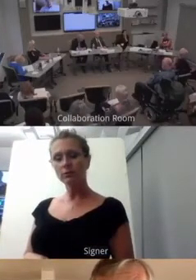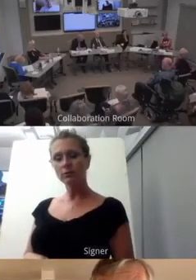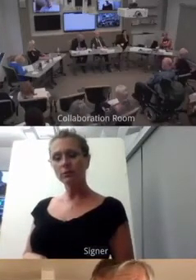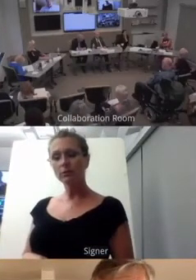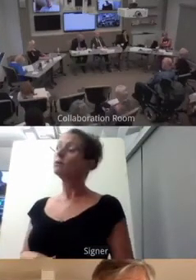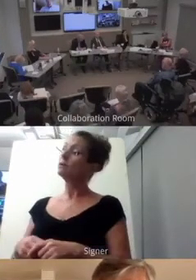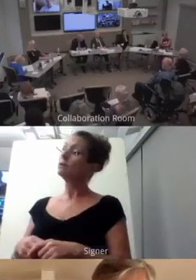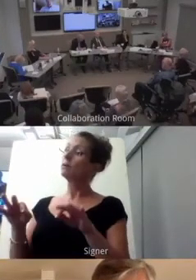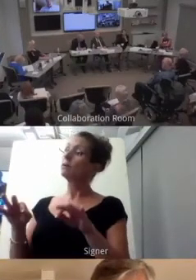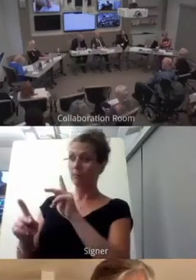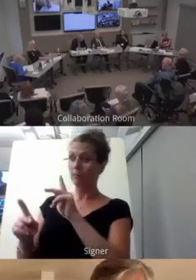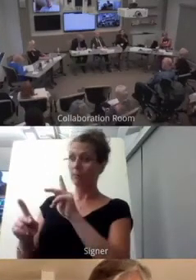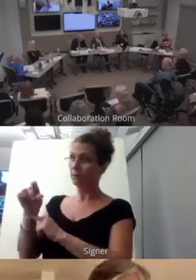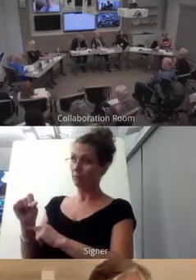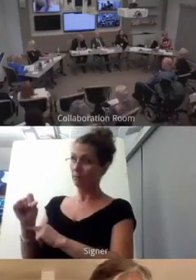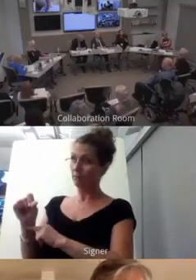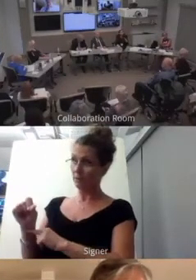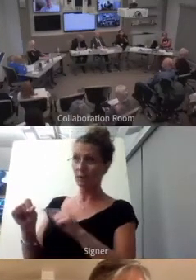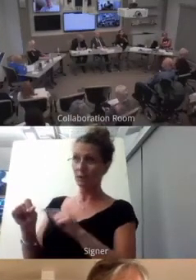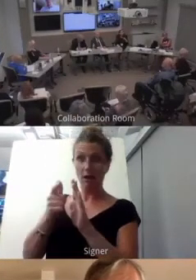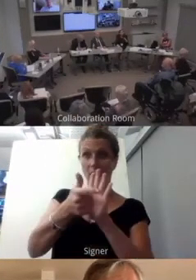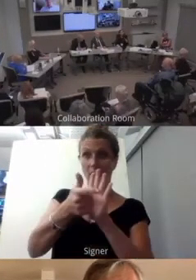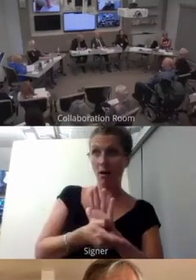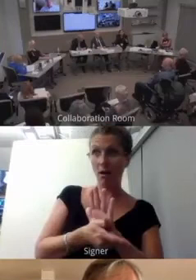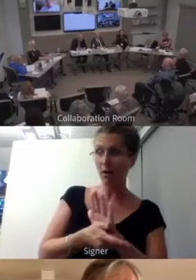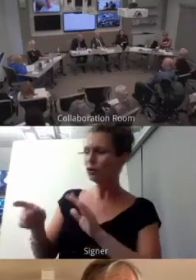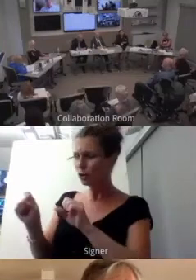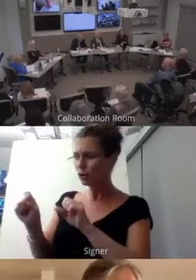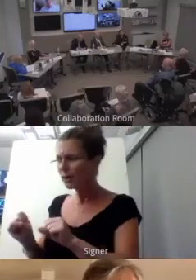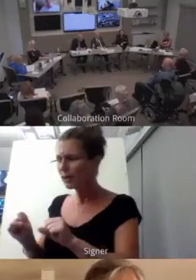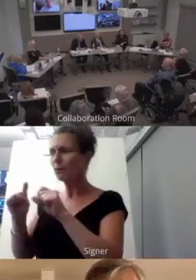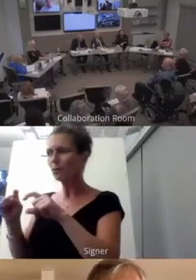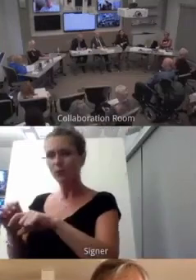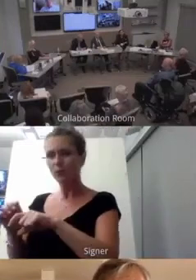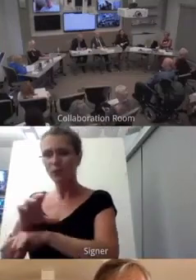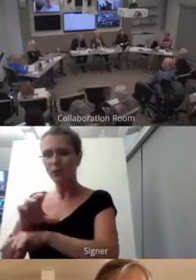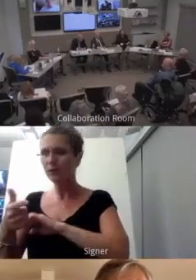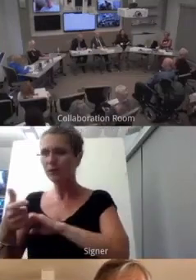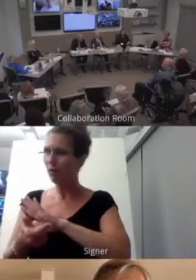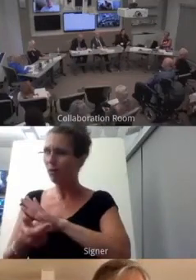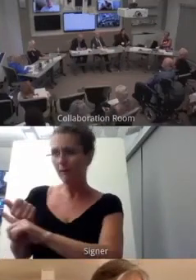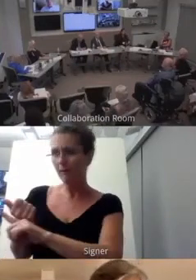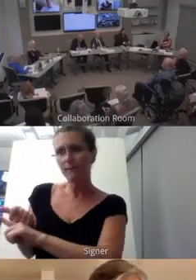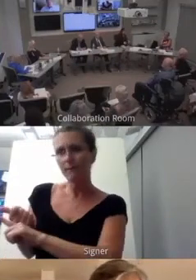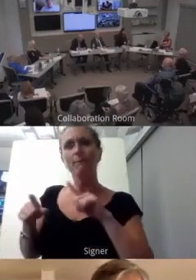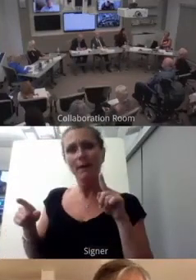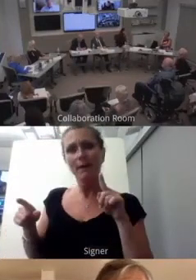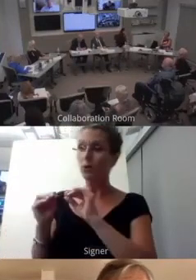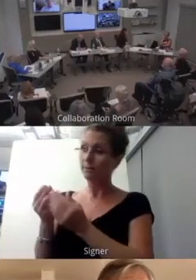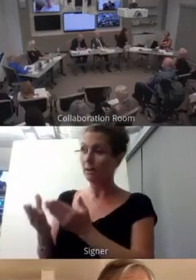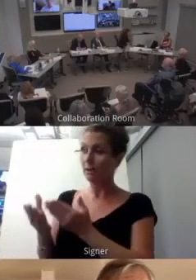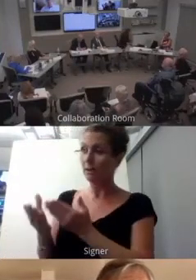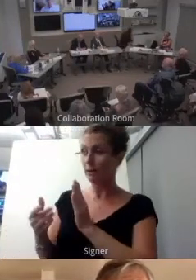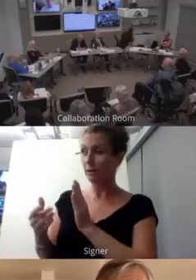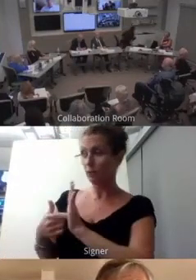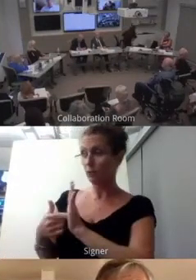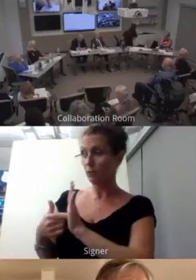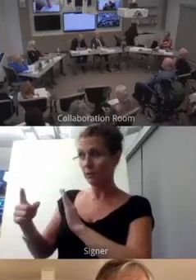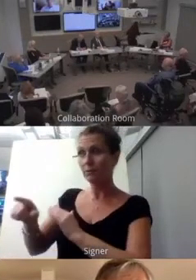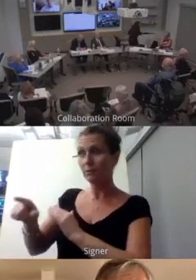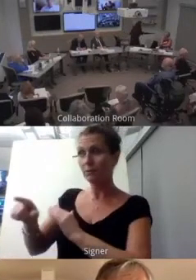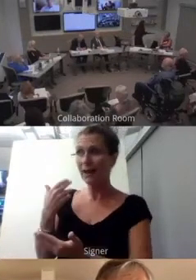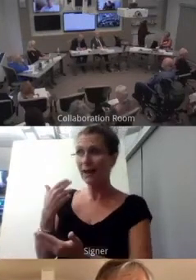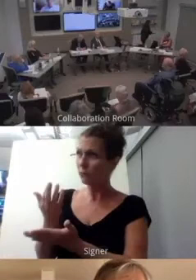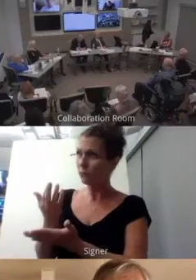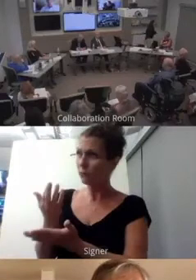on their own, but they may not, or organizations representing them may not have the resources that that the